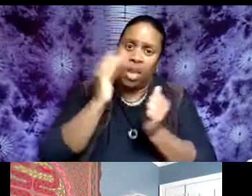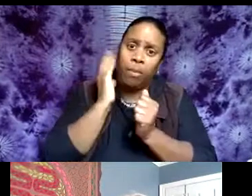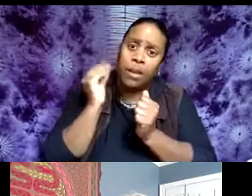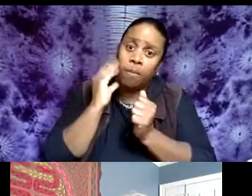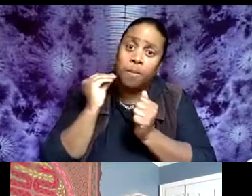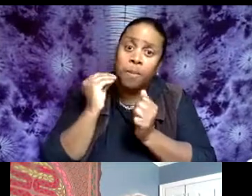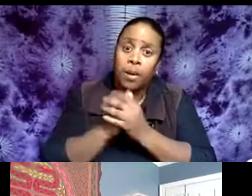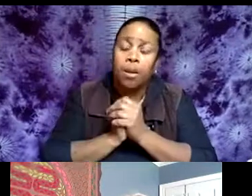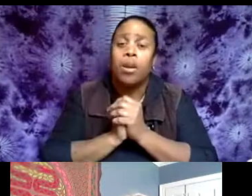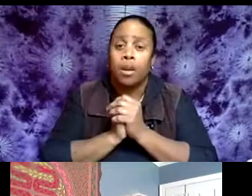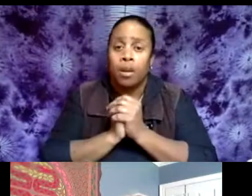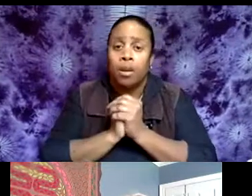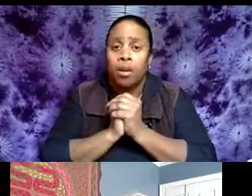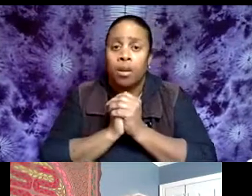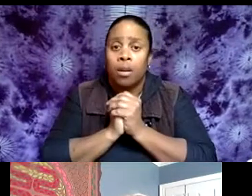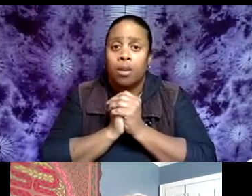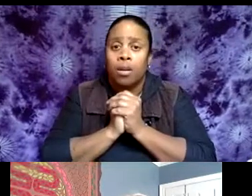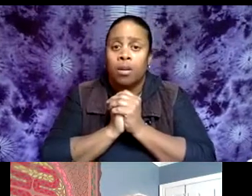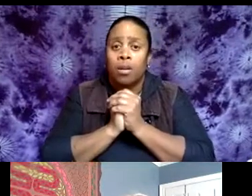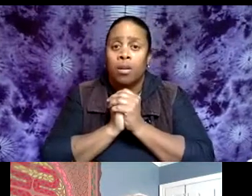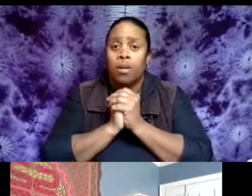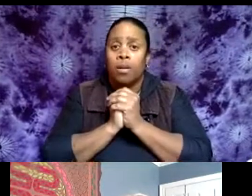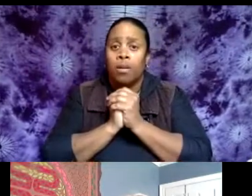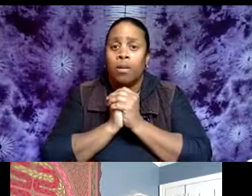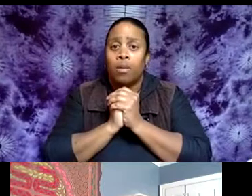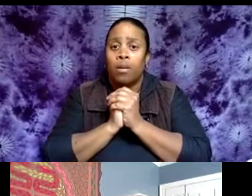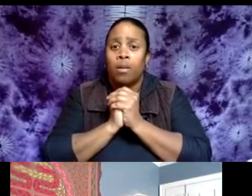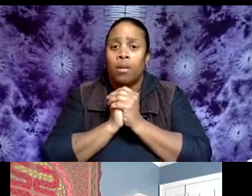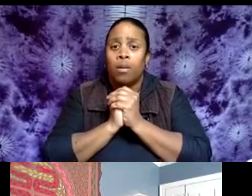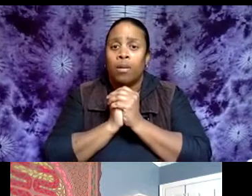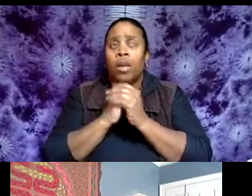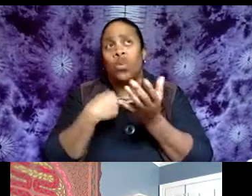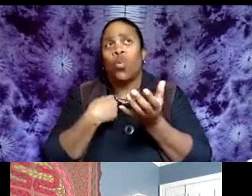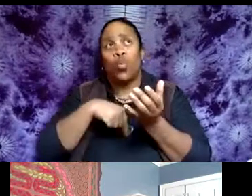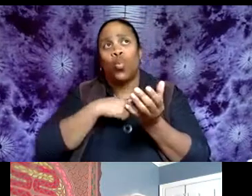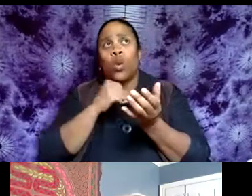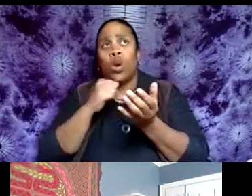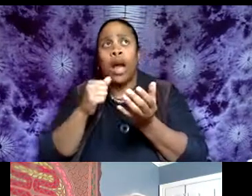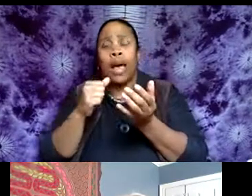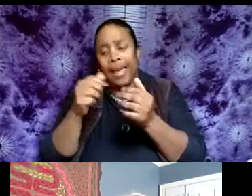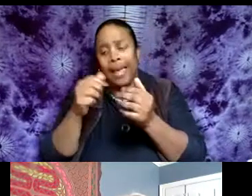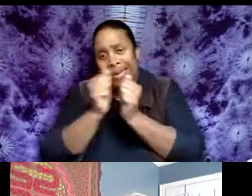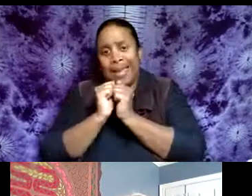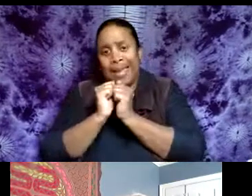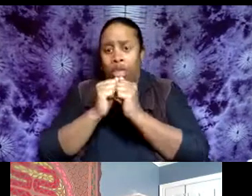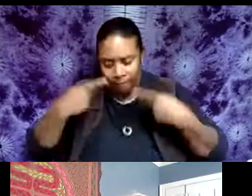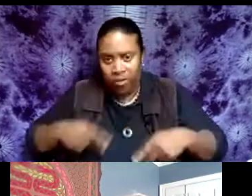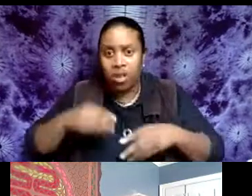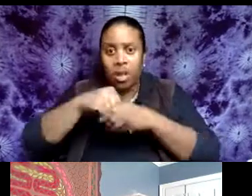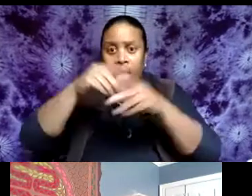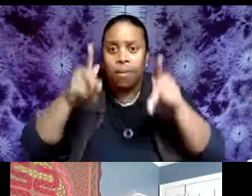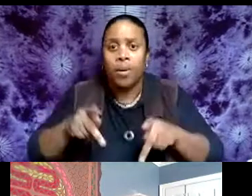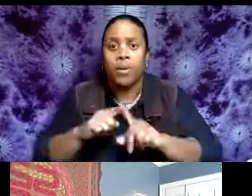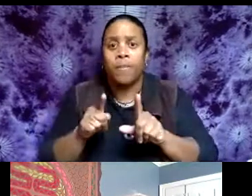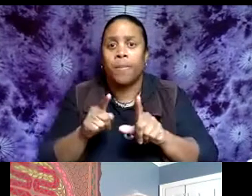empathy. So, you Yeah. know, even though we're not maybe physically near each other, these events are here to help us support each other